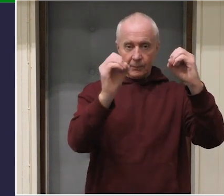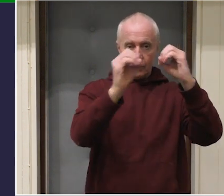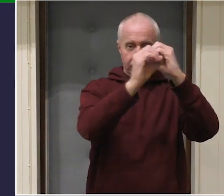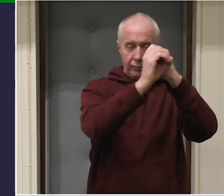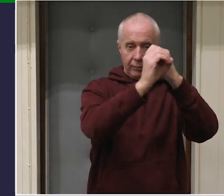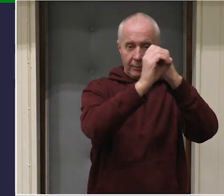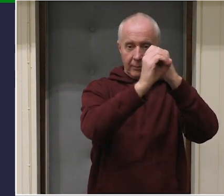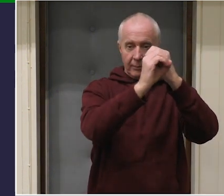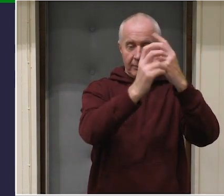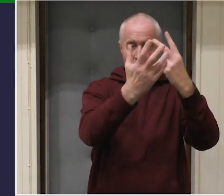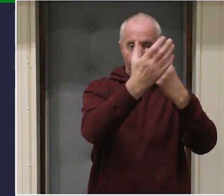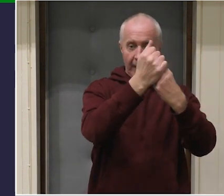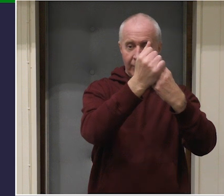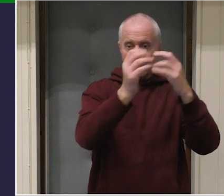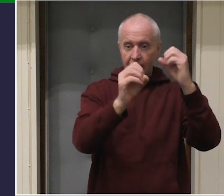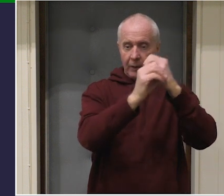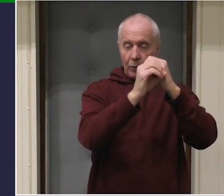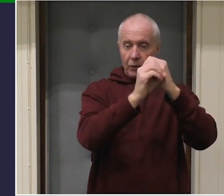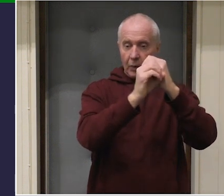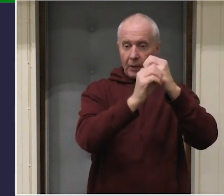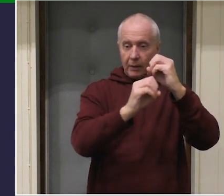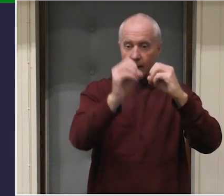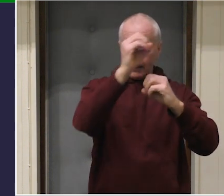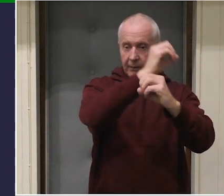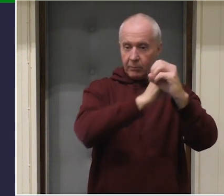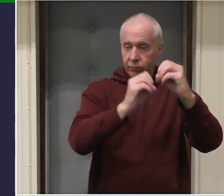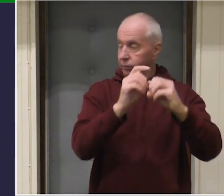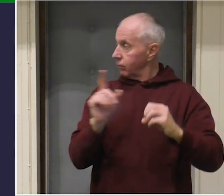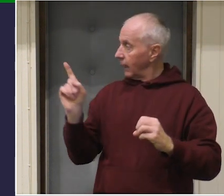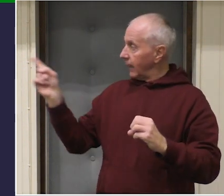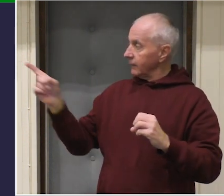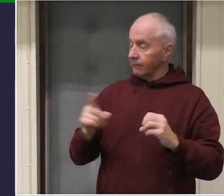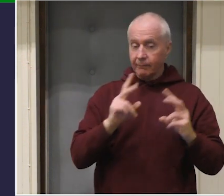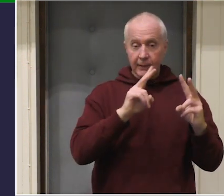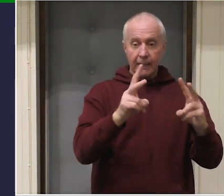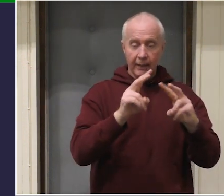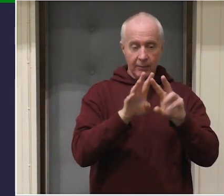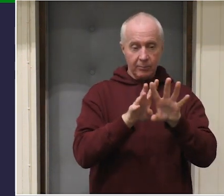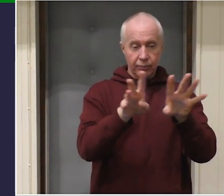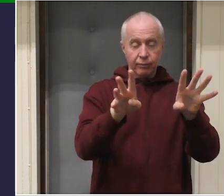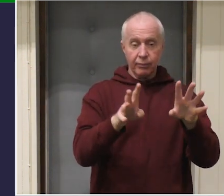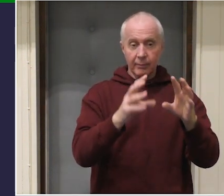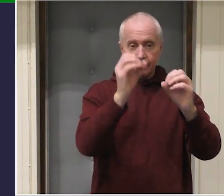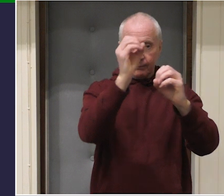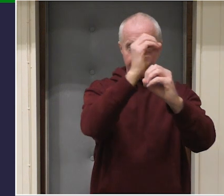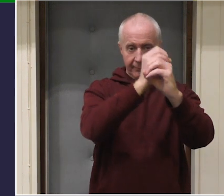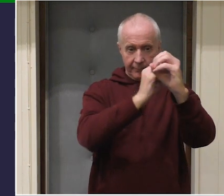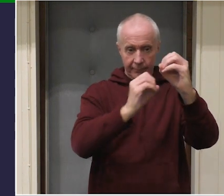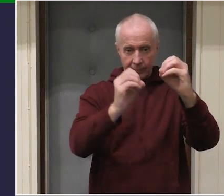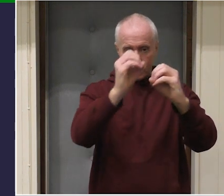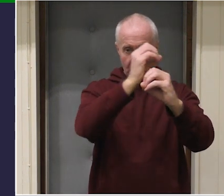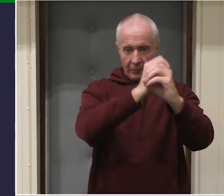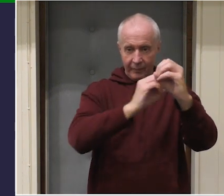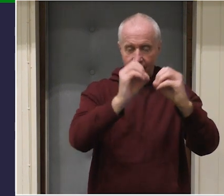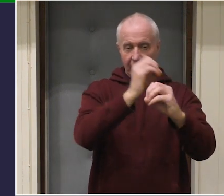eclipsing and they're spectroscopic. So you see these double lines here. From the spectroscopic orbit, like you see here, we can measure